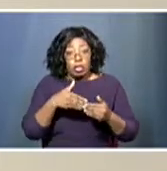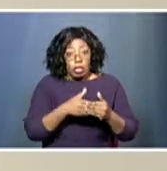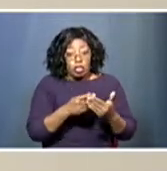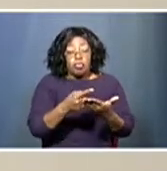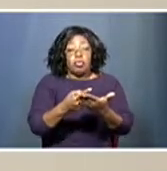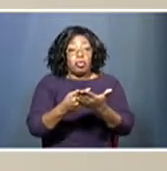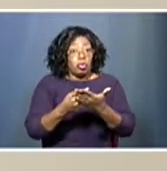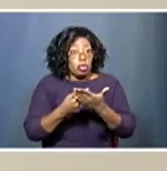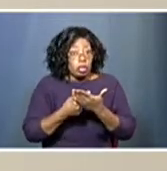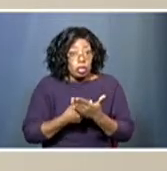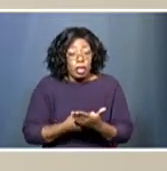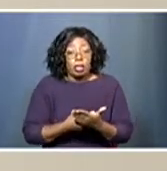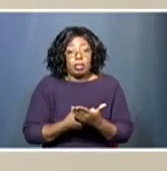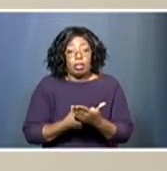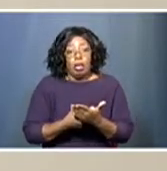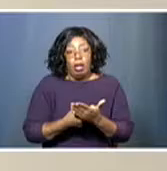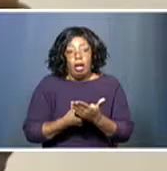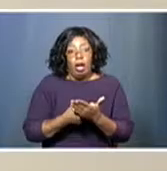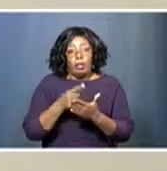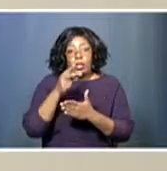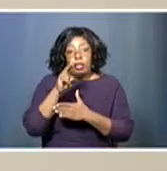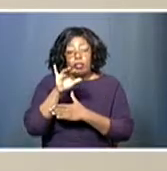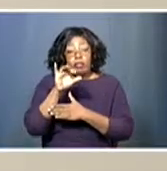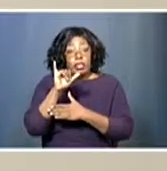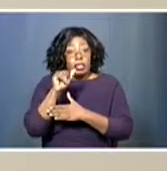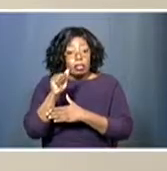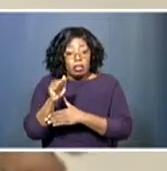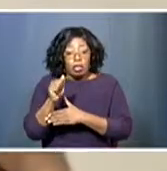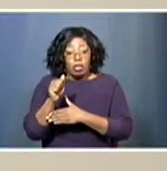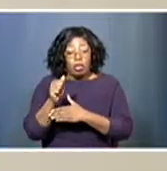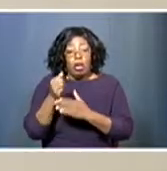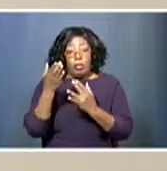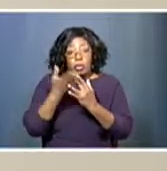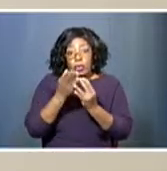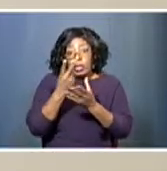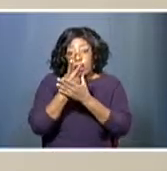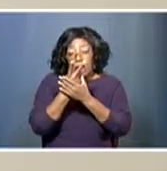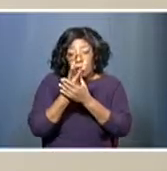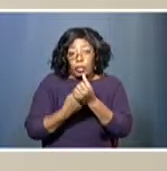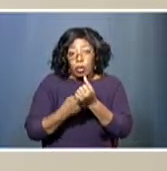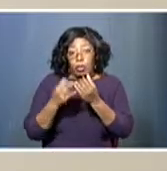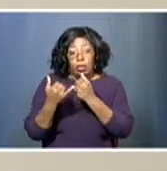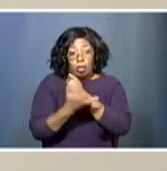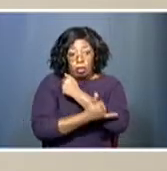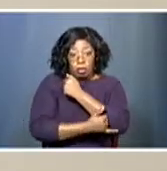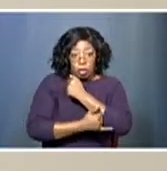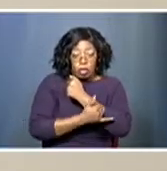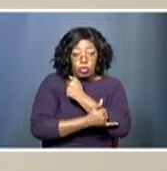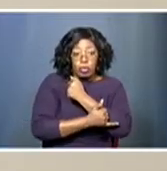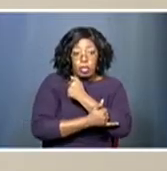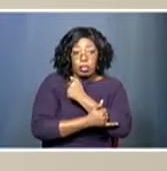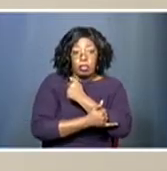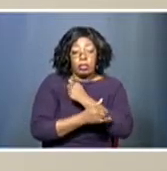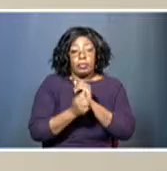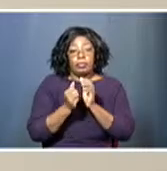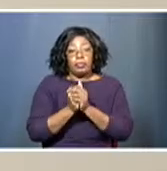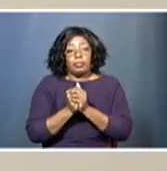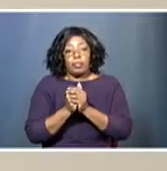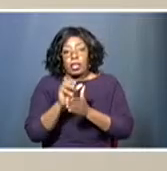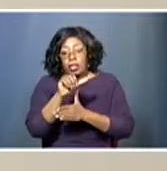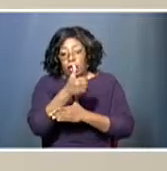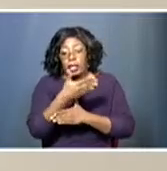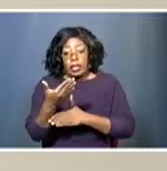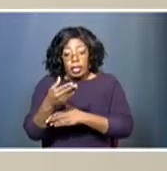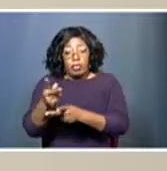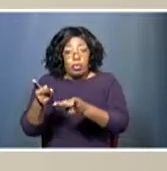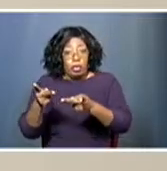negotiate visa waiver between our countries, which is in place. There were other arrangements that were left in place,